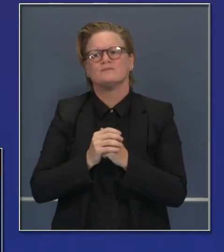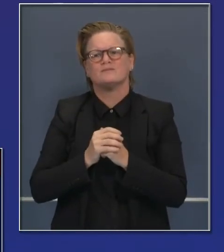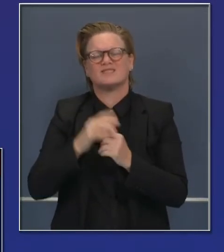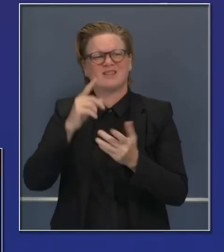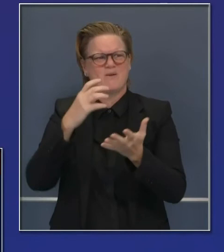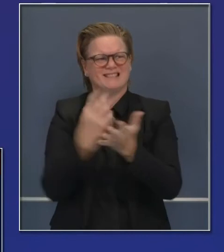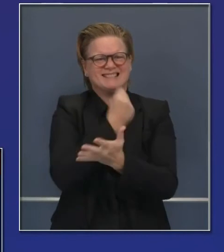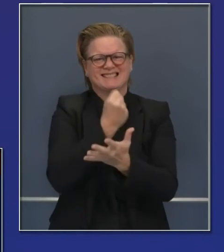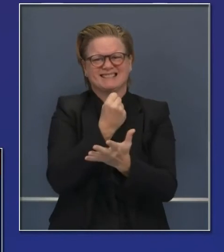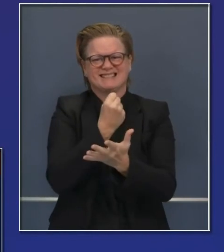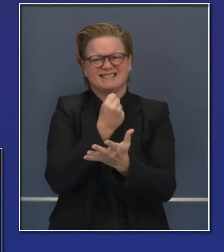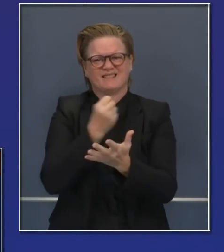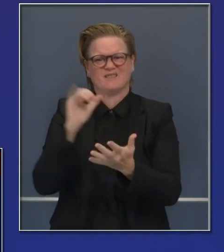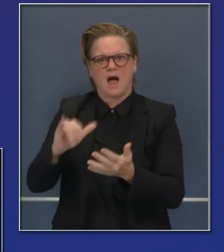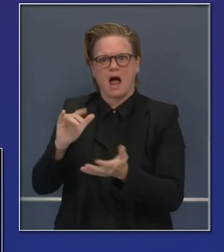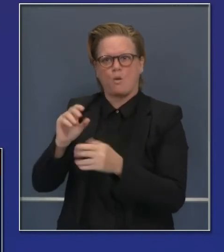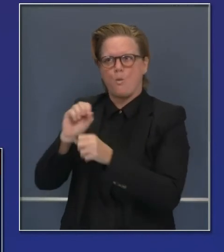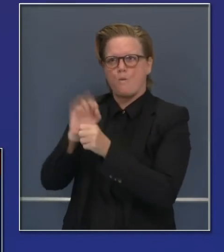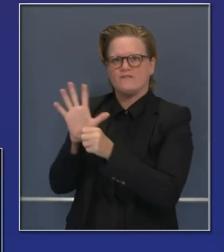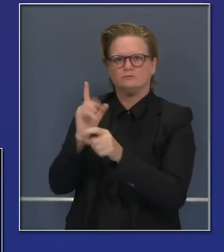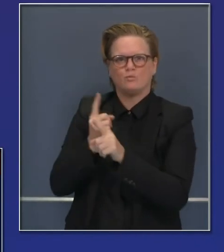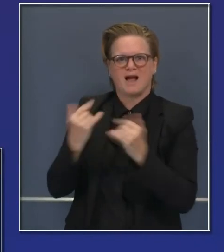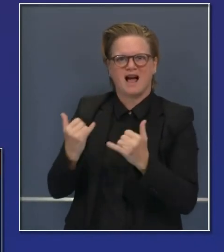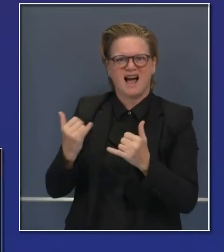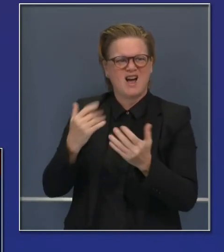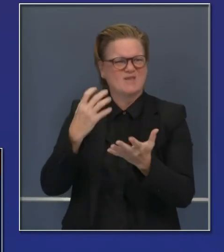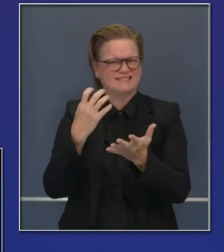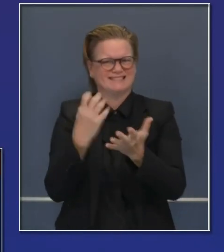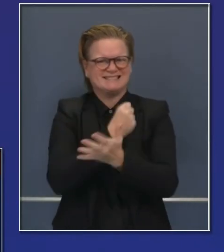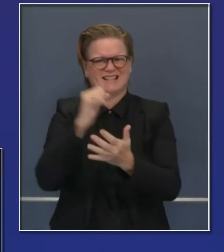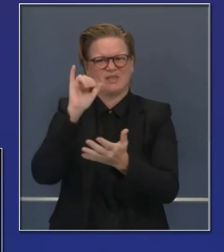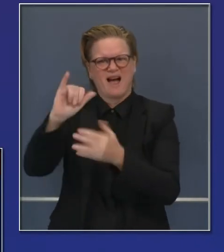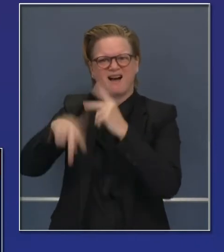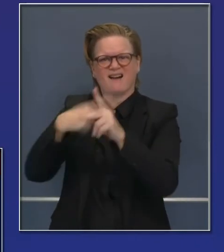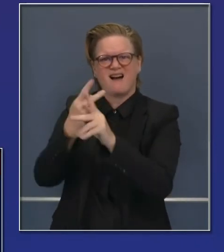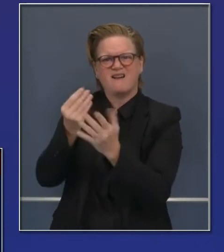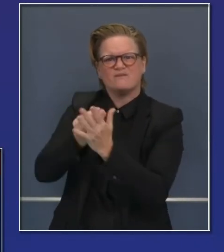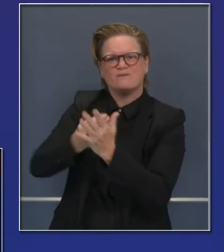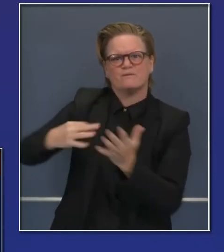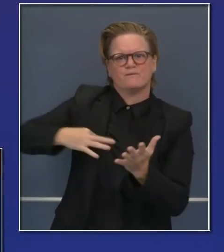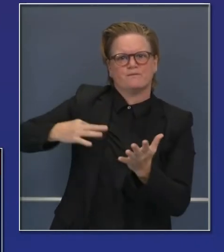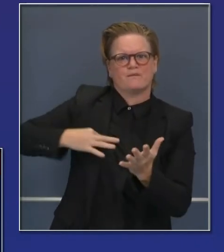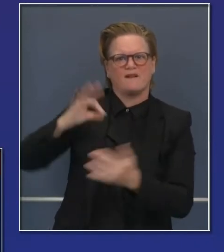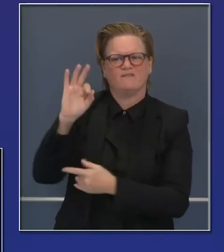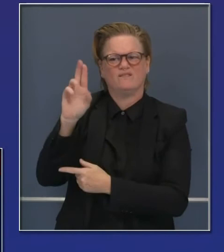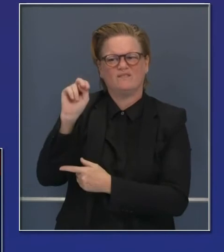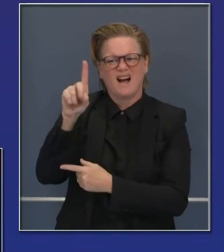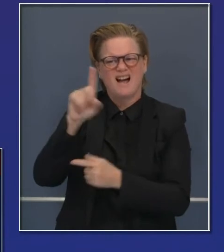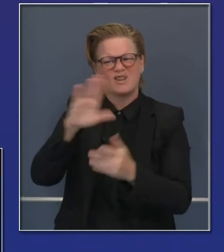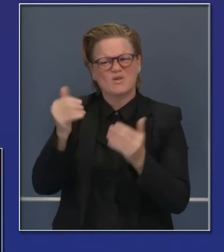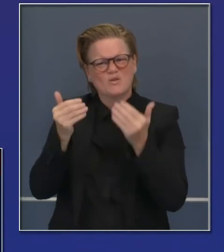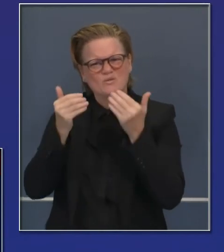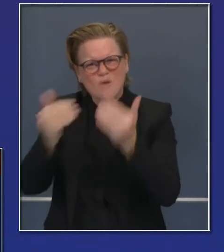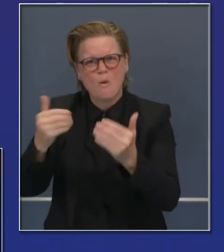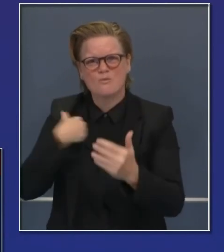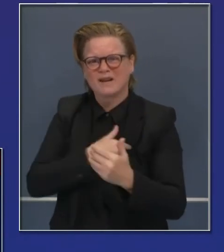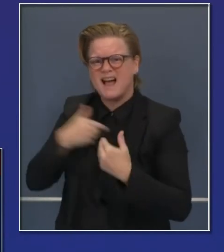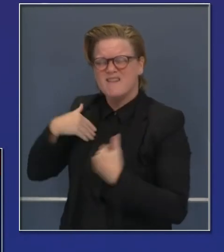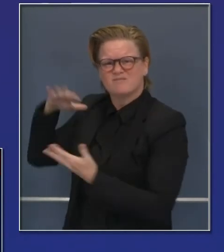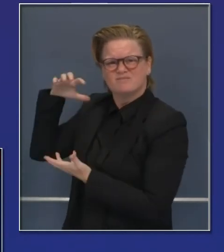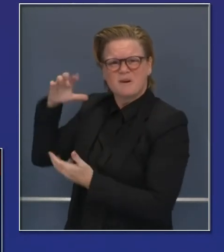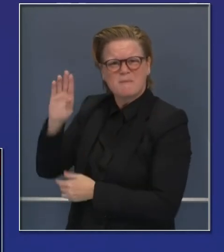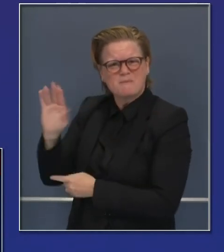needs. Billions of dollars available in these tax deferrals. And I want to remind businesses, take advantage at this moment of